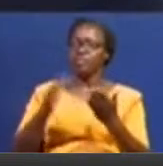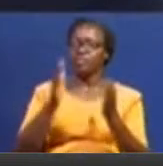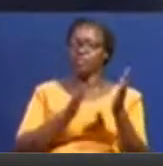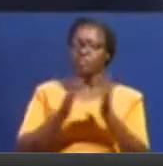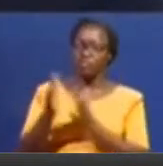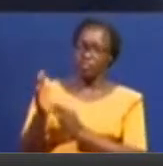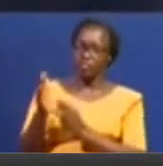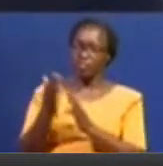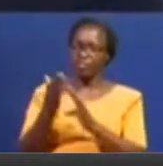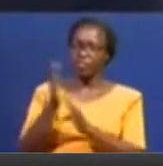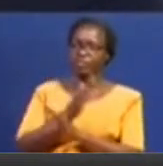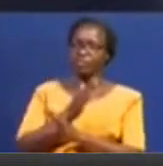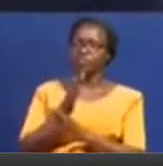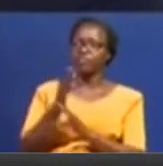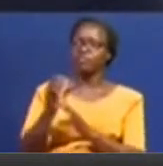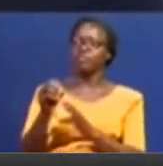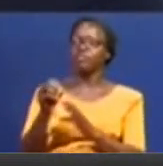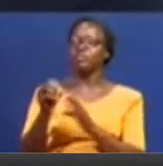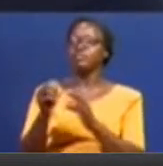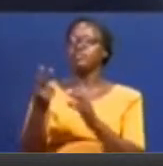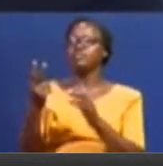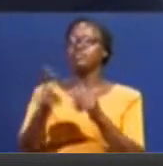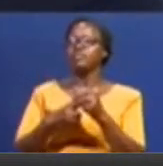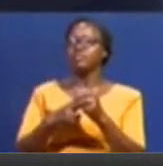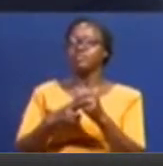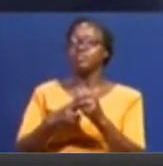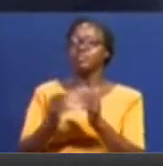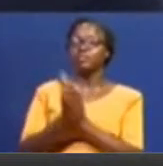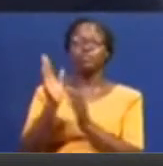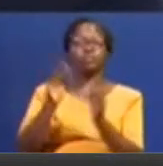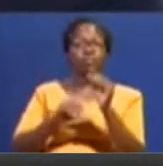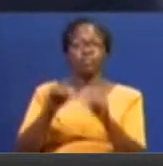preparation before the 2027 general elections?